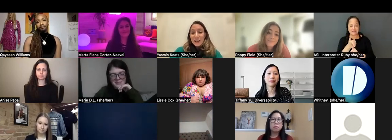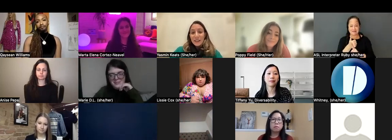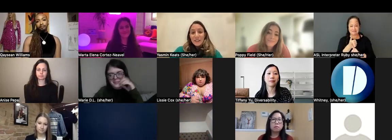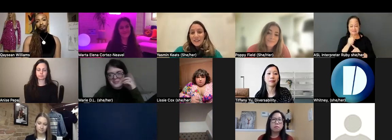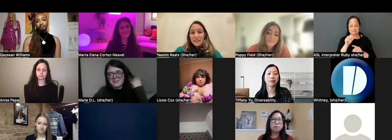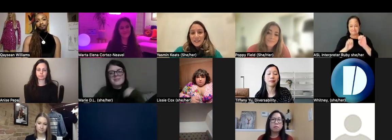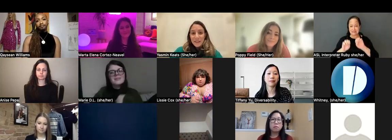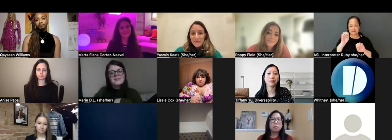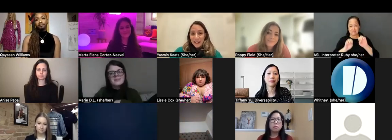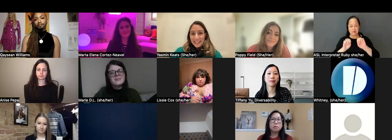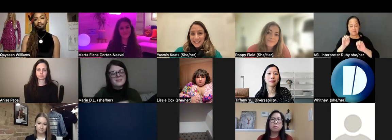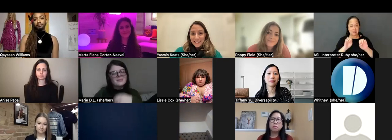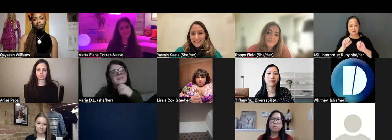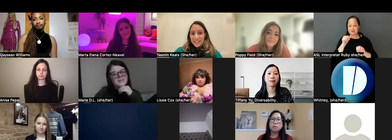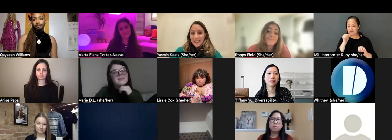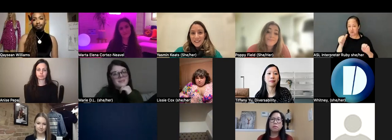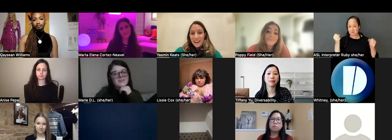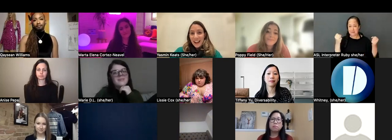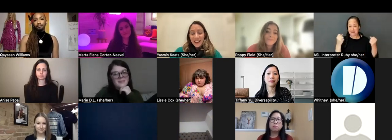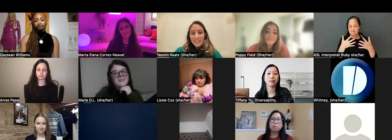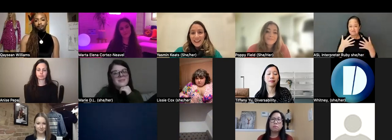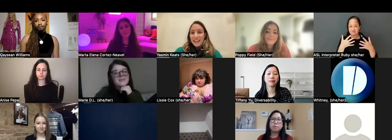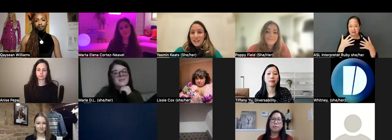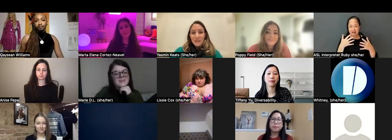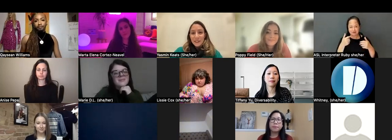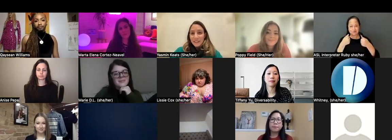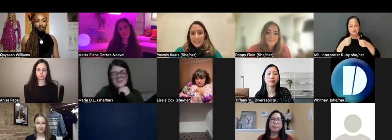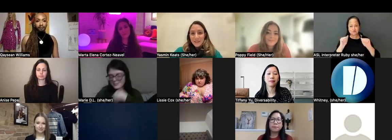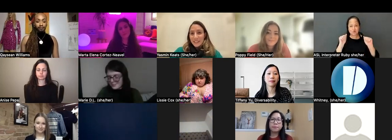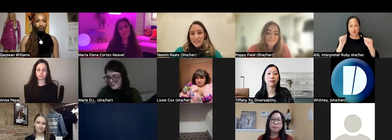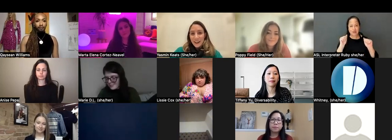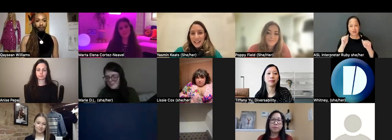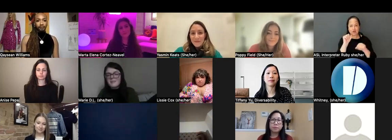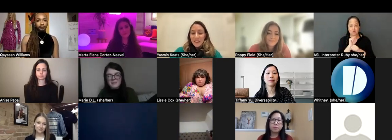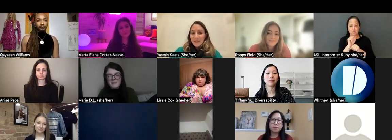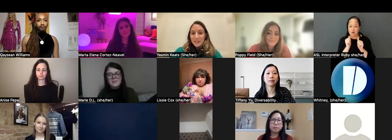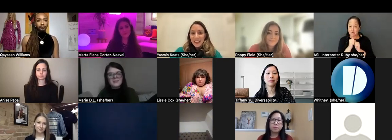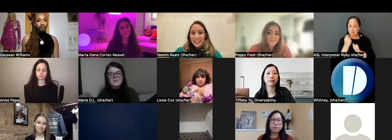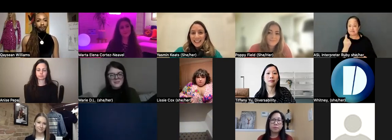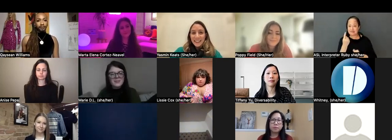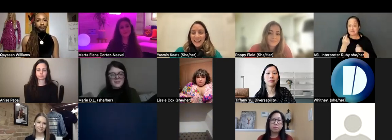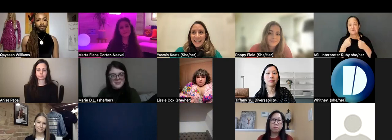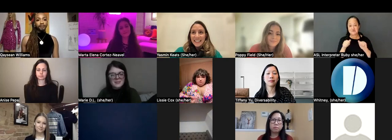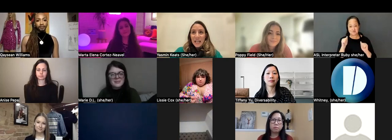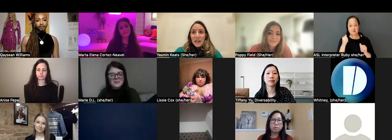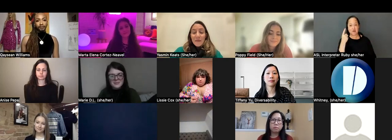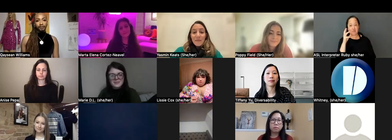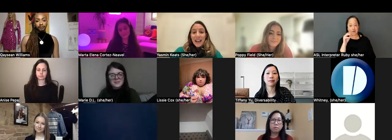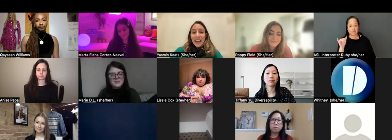and just don't be afraid to try or to work with someone to try. That's one way. Another way